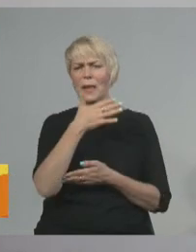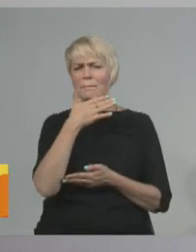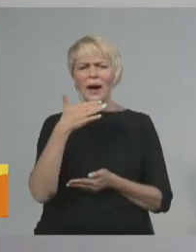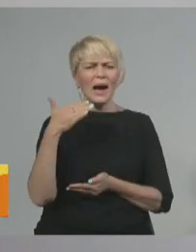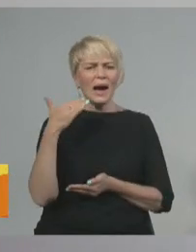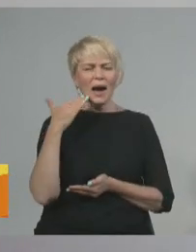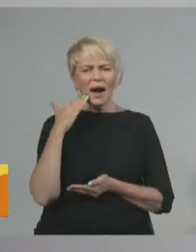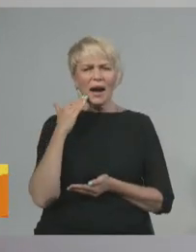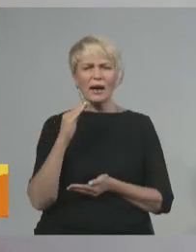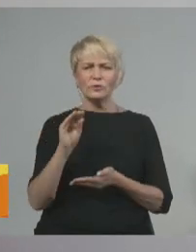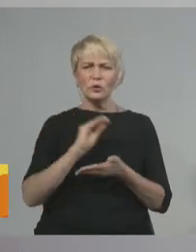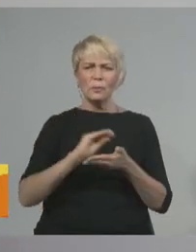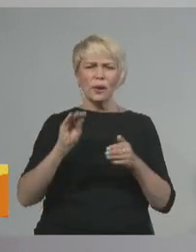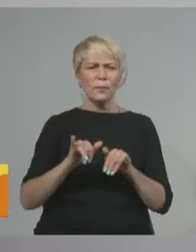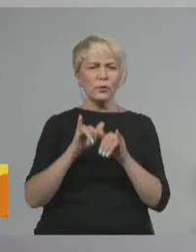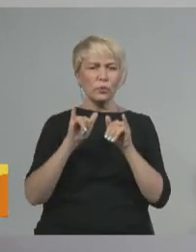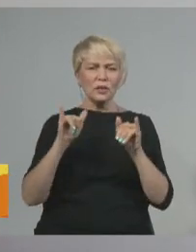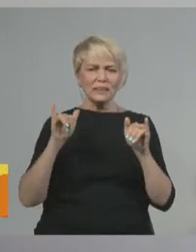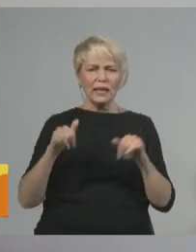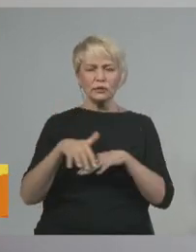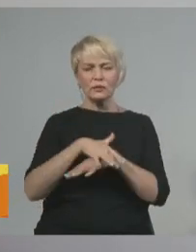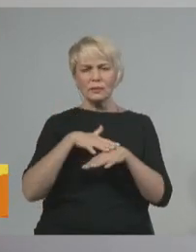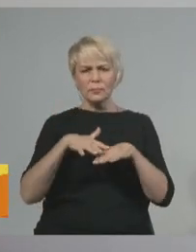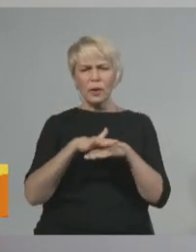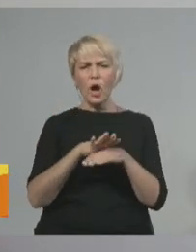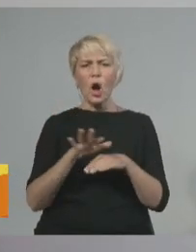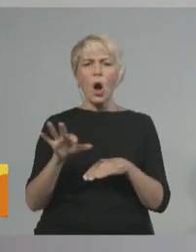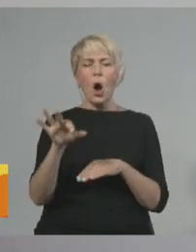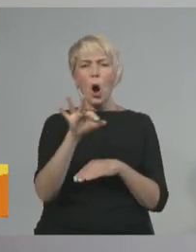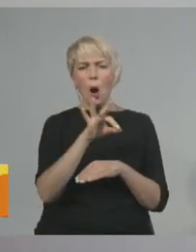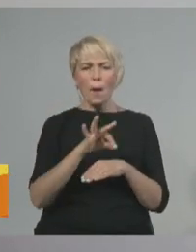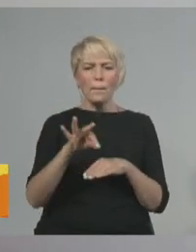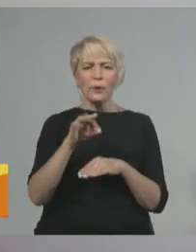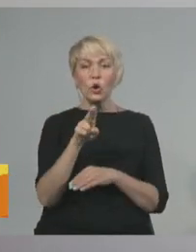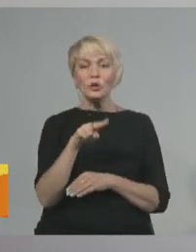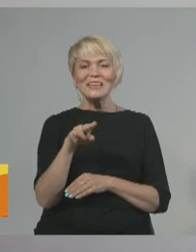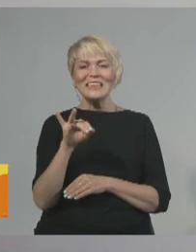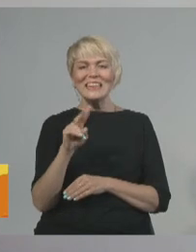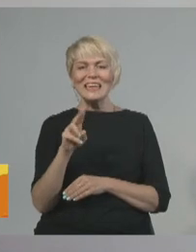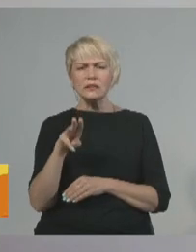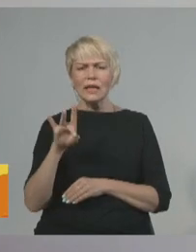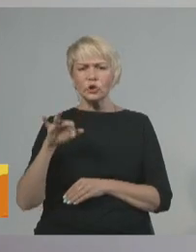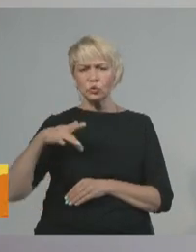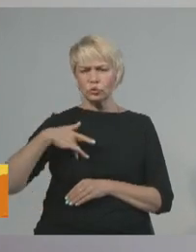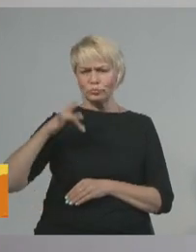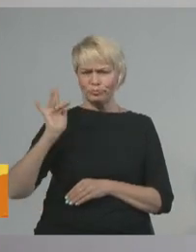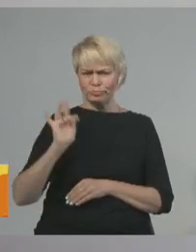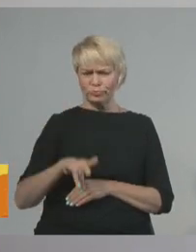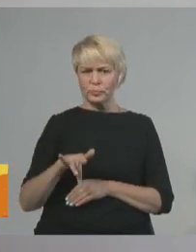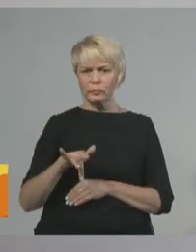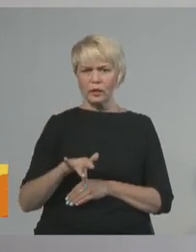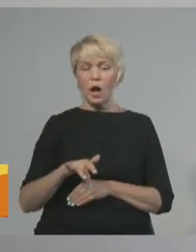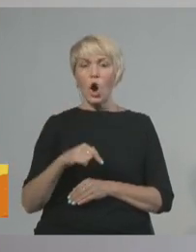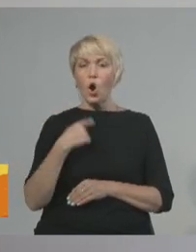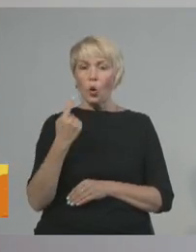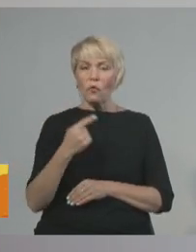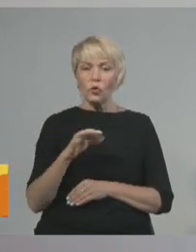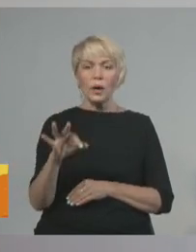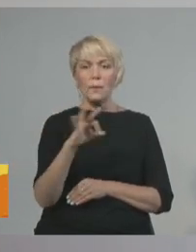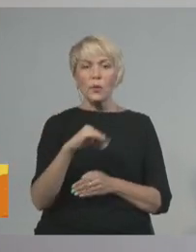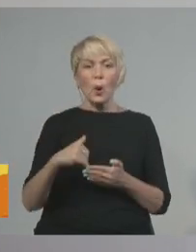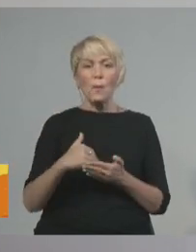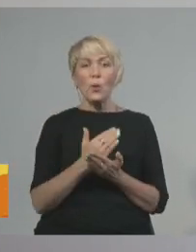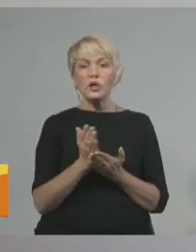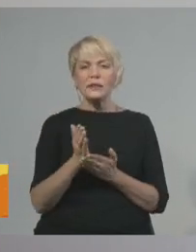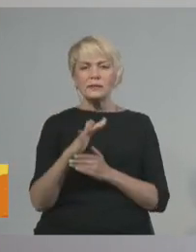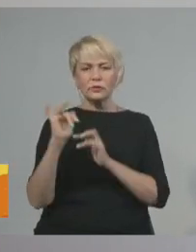has made it impossible to really create a wide enough social and political movement beyond let's say an initial wave